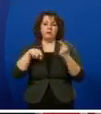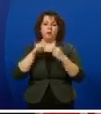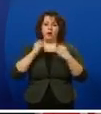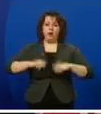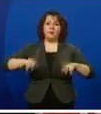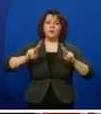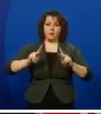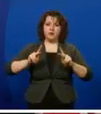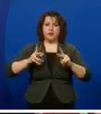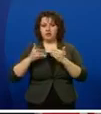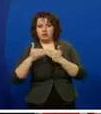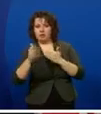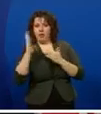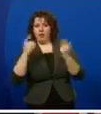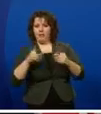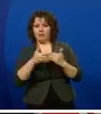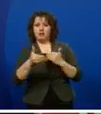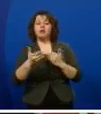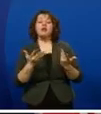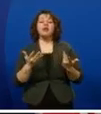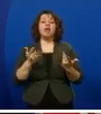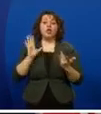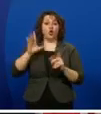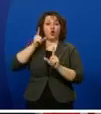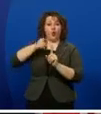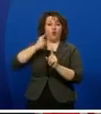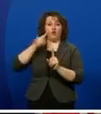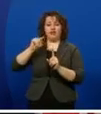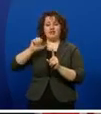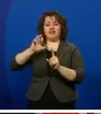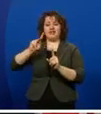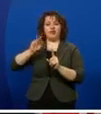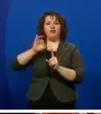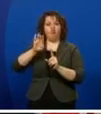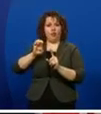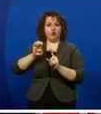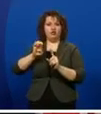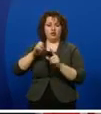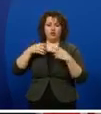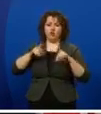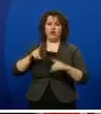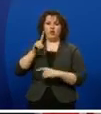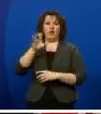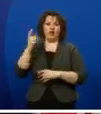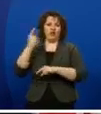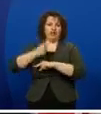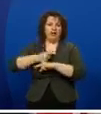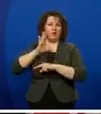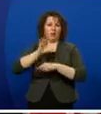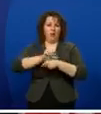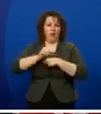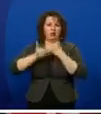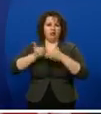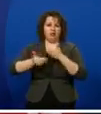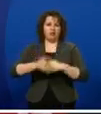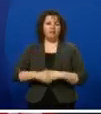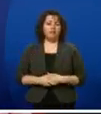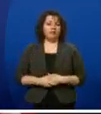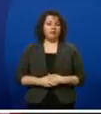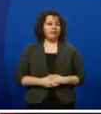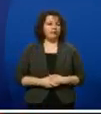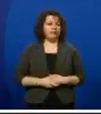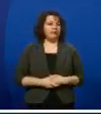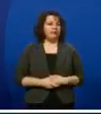opportunities ahead and really her goals for the task force during its 100-day work session. Emily?